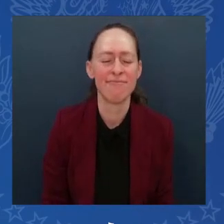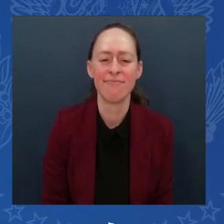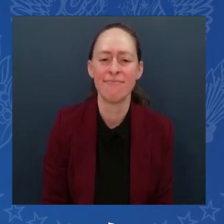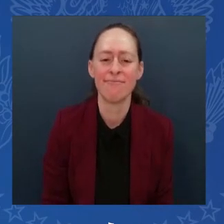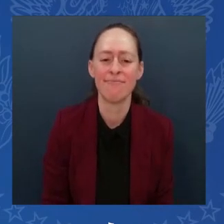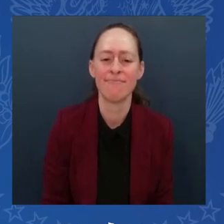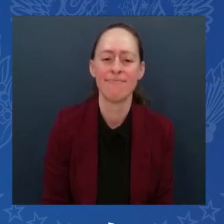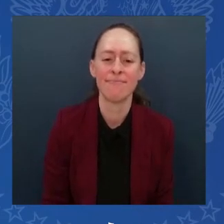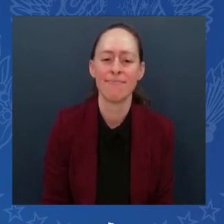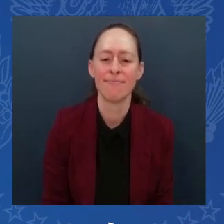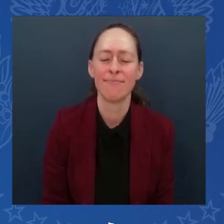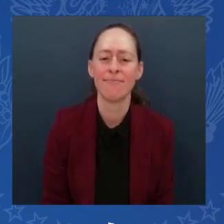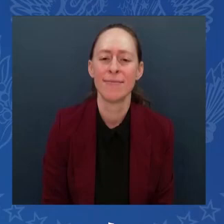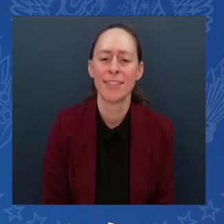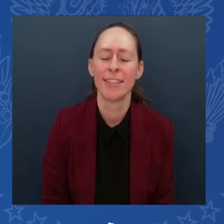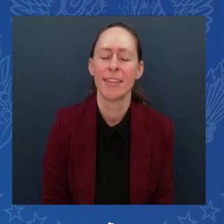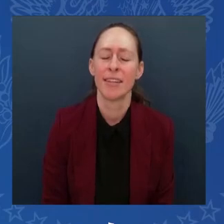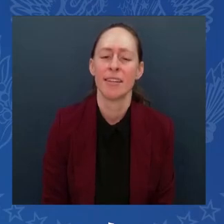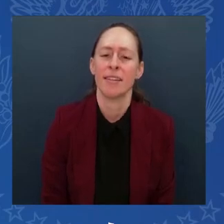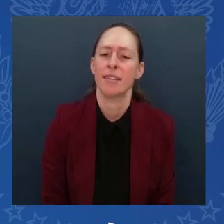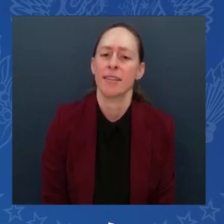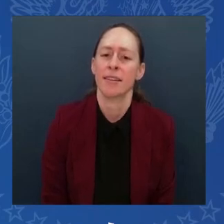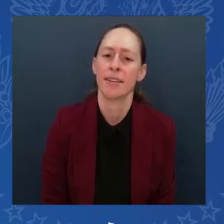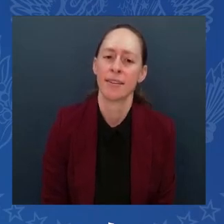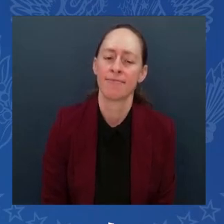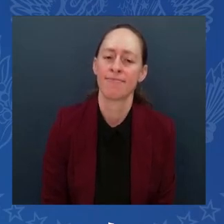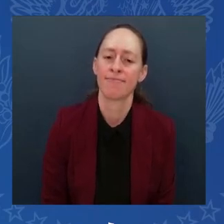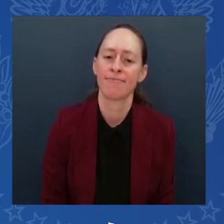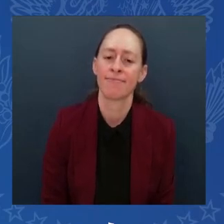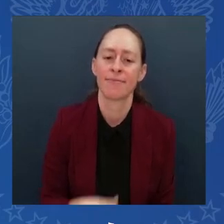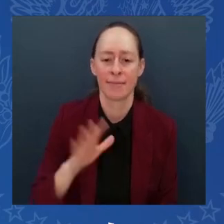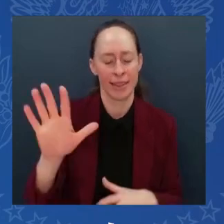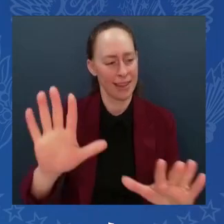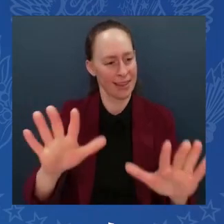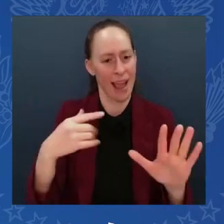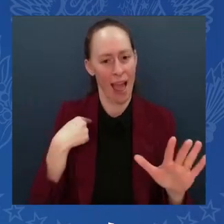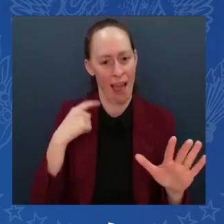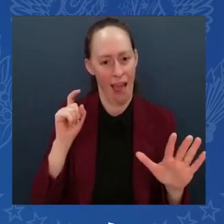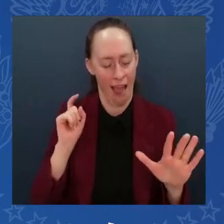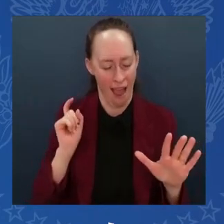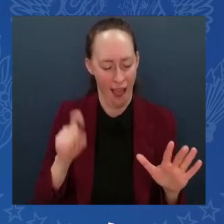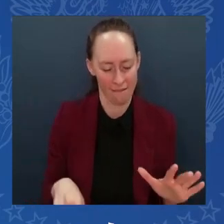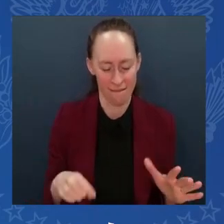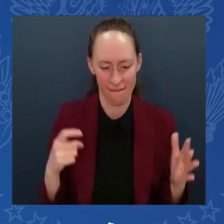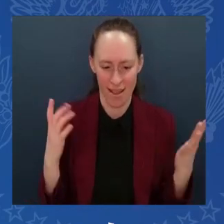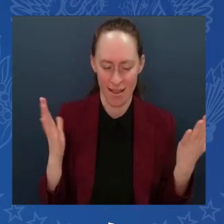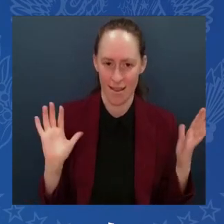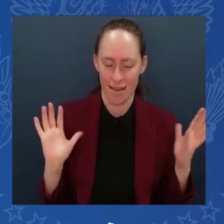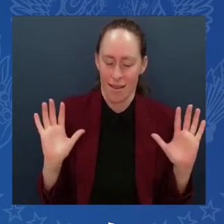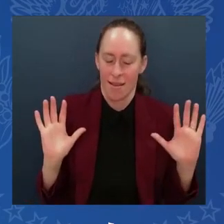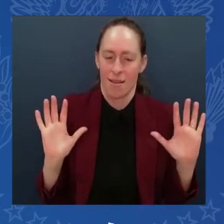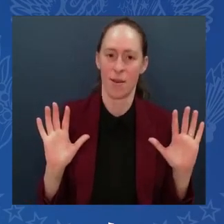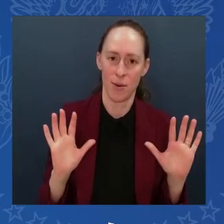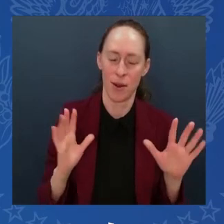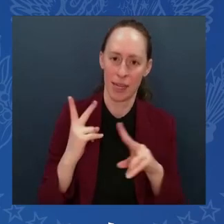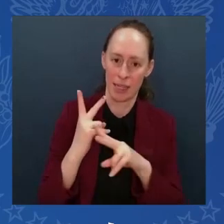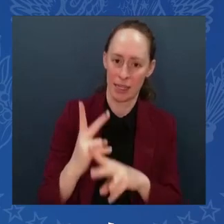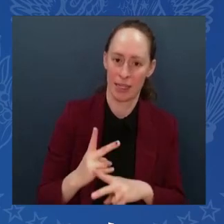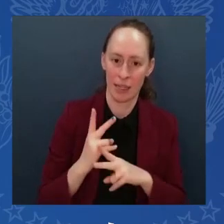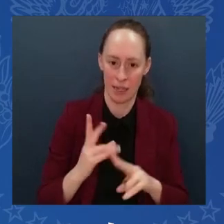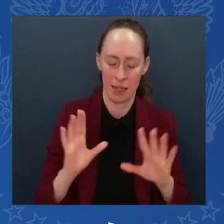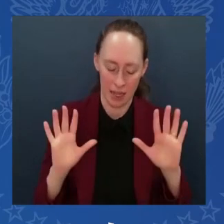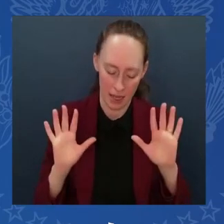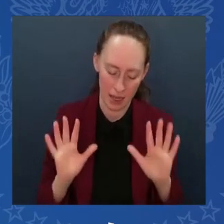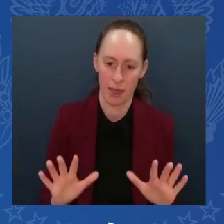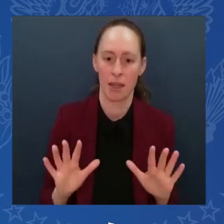I guess I should clear my mind here a little bit and not say what I'm really thinking, but let me be clear. This is an